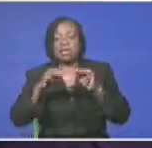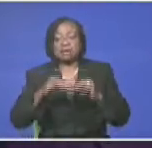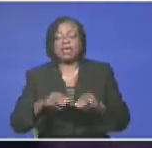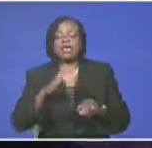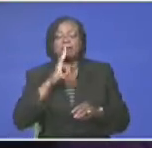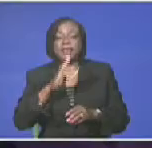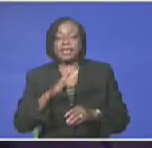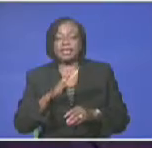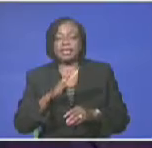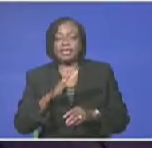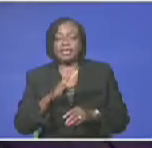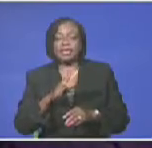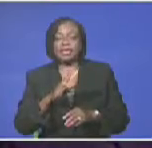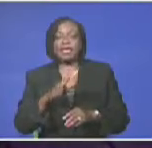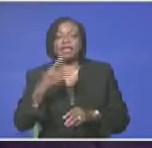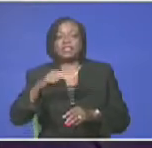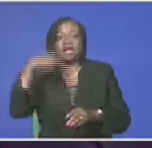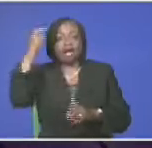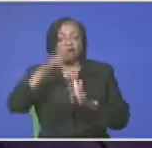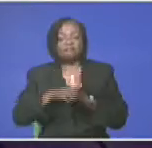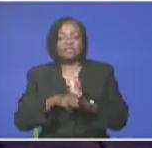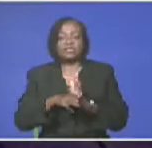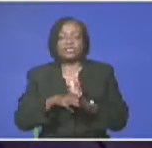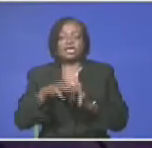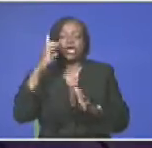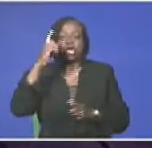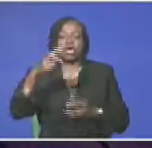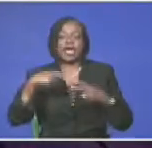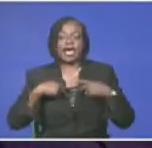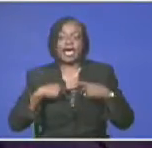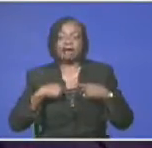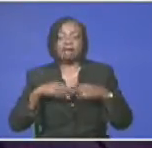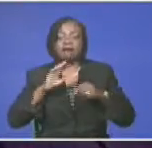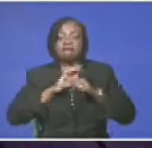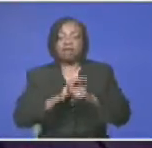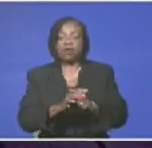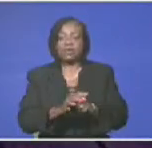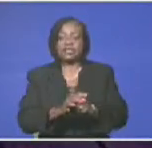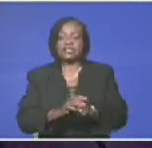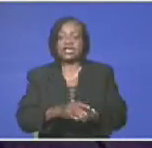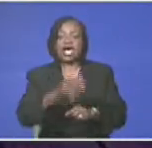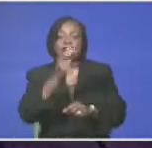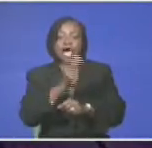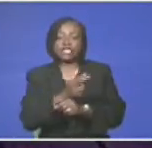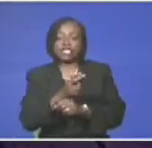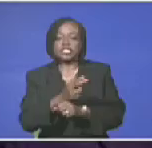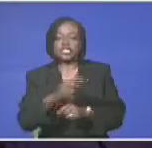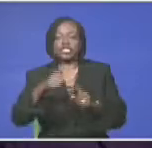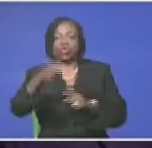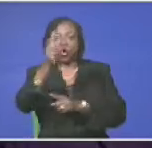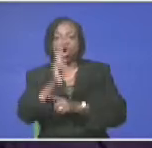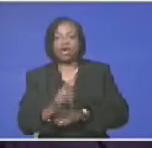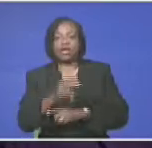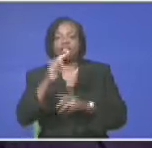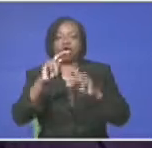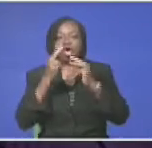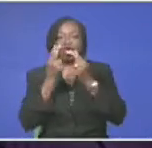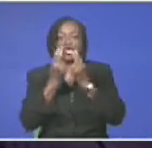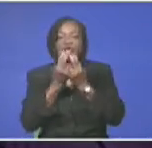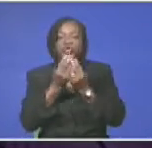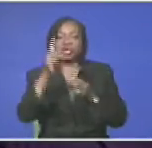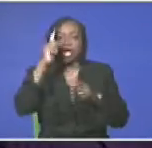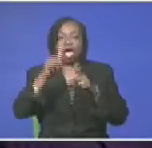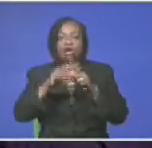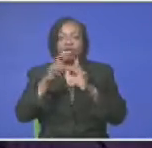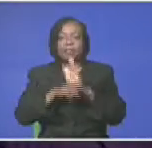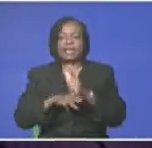minimum, government could have and ought to have forced Hutchison to honor the union's agreement and pay